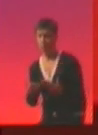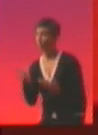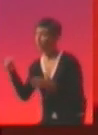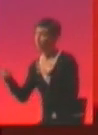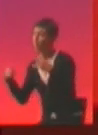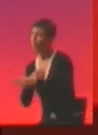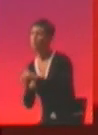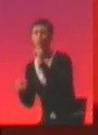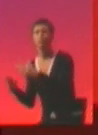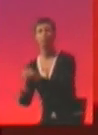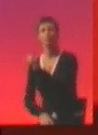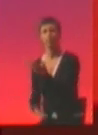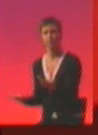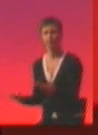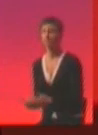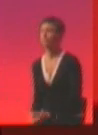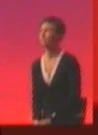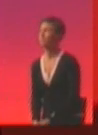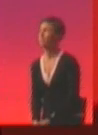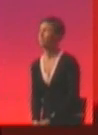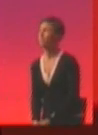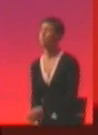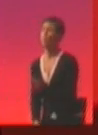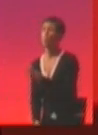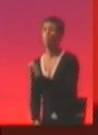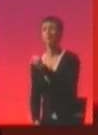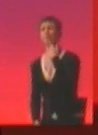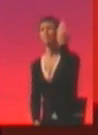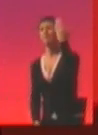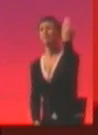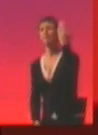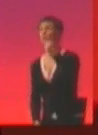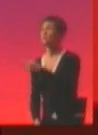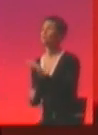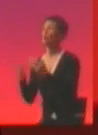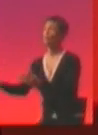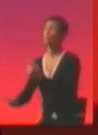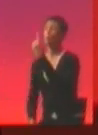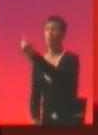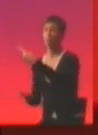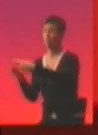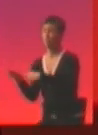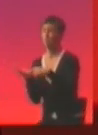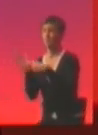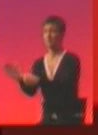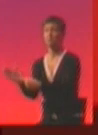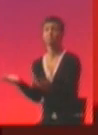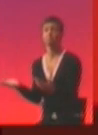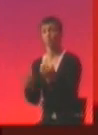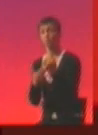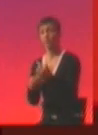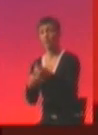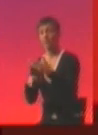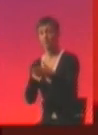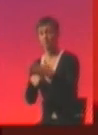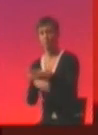cut? In all the speeches he's made, he's offered just one policy to help the